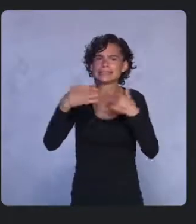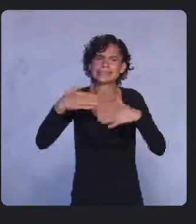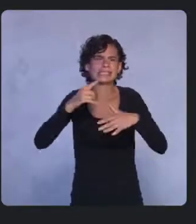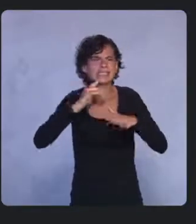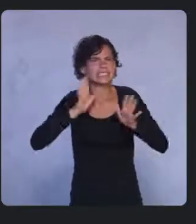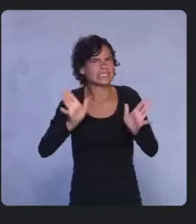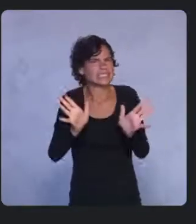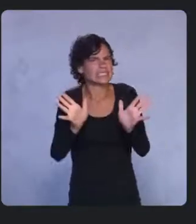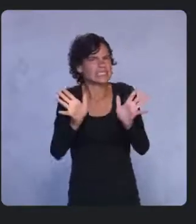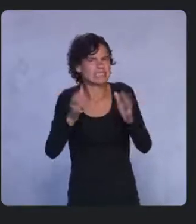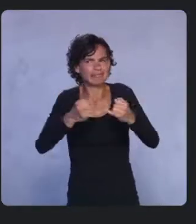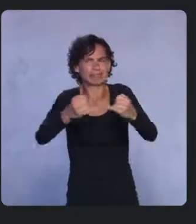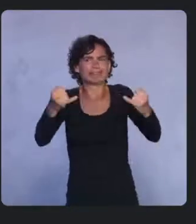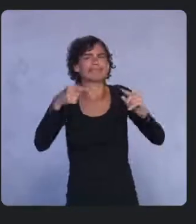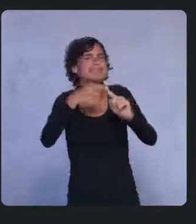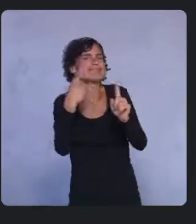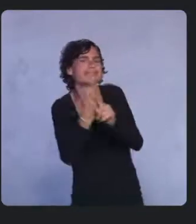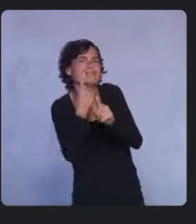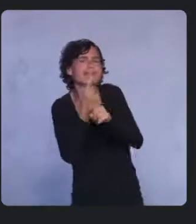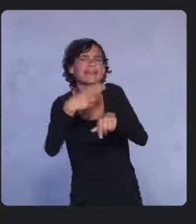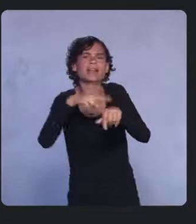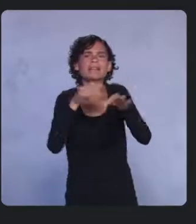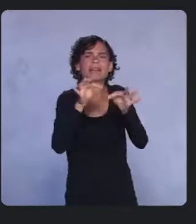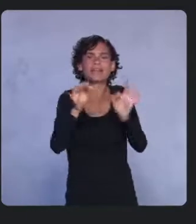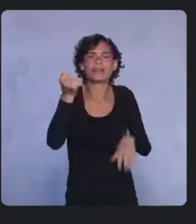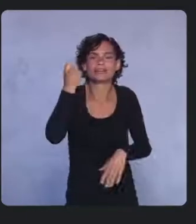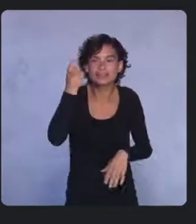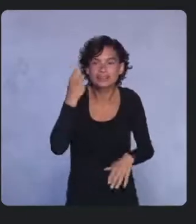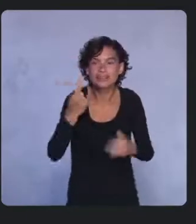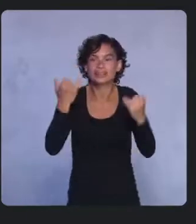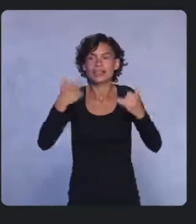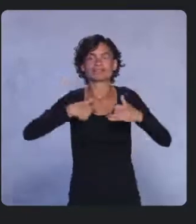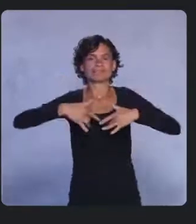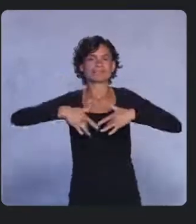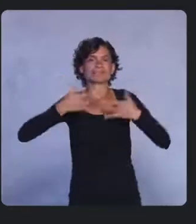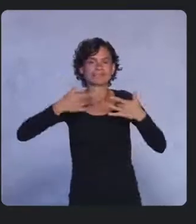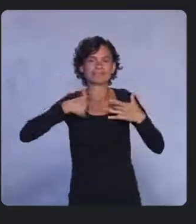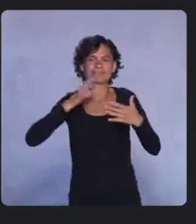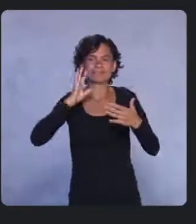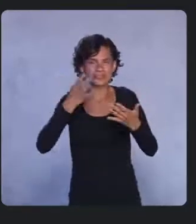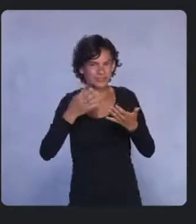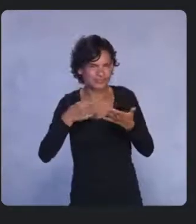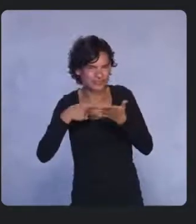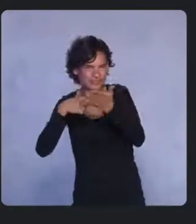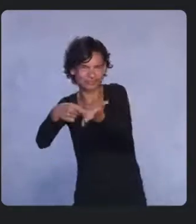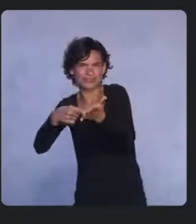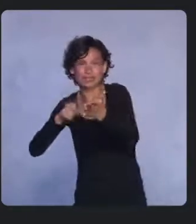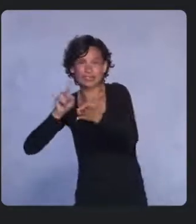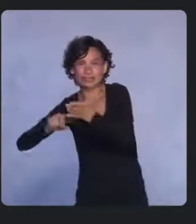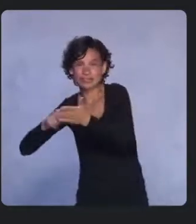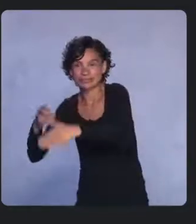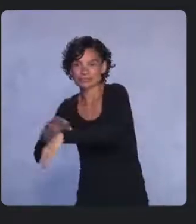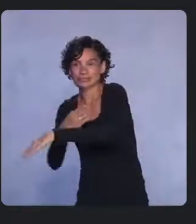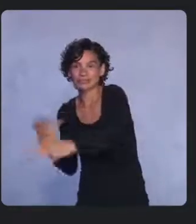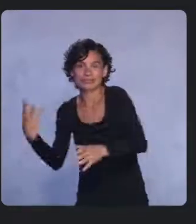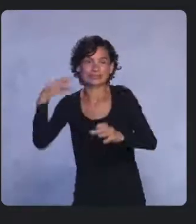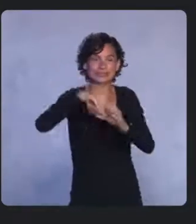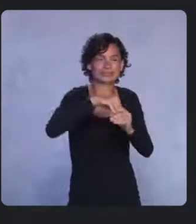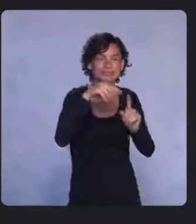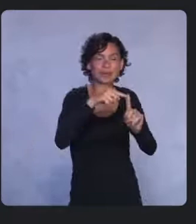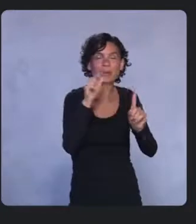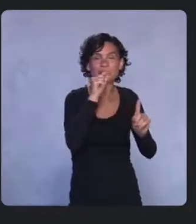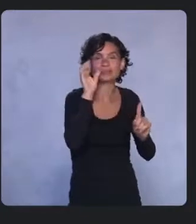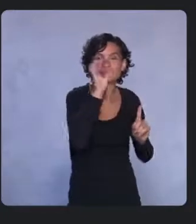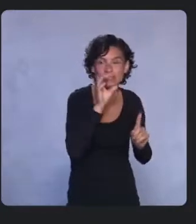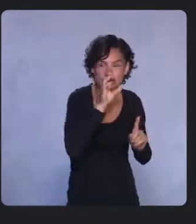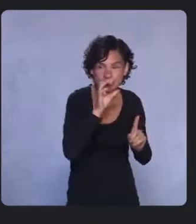understanding. And today, I'm excited to share how we'll be bringing some of these research advances to Google Search with